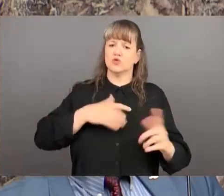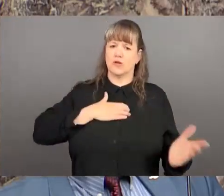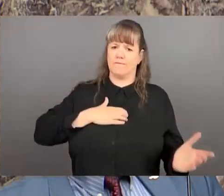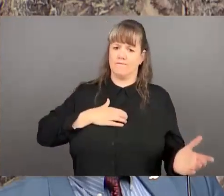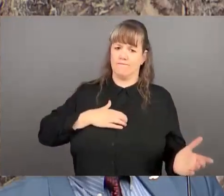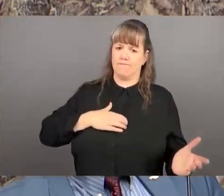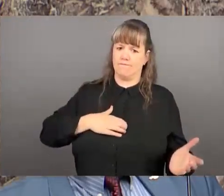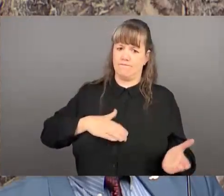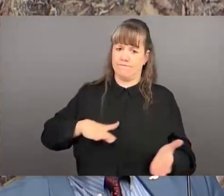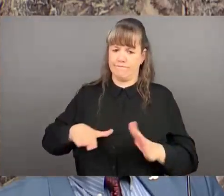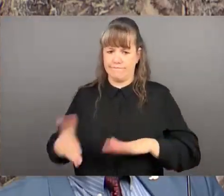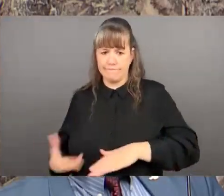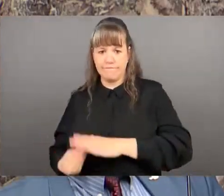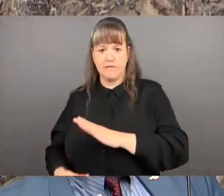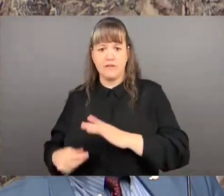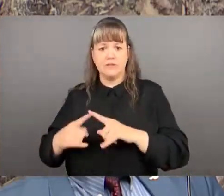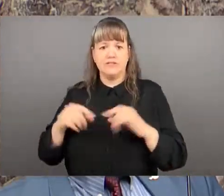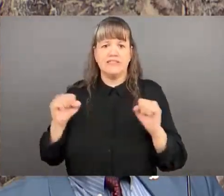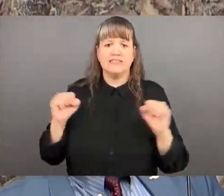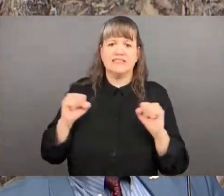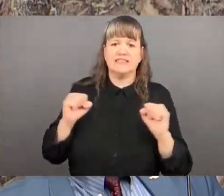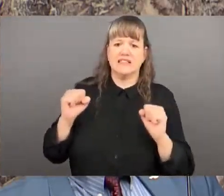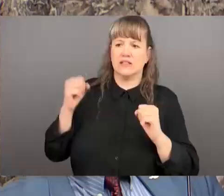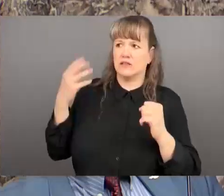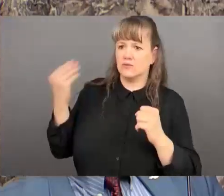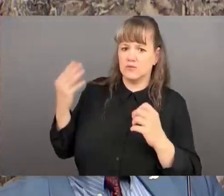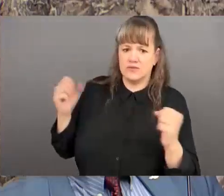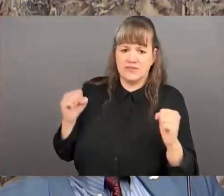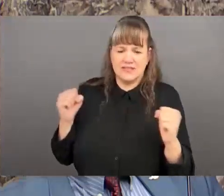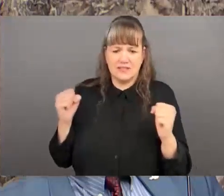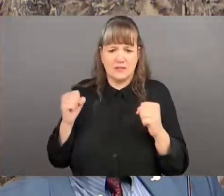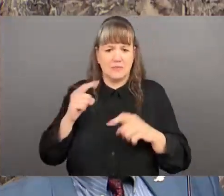working and act like our lives matter?